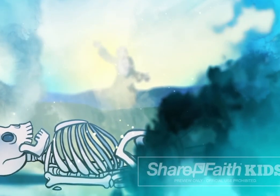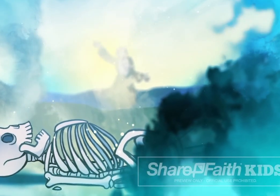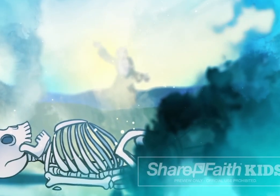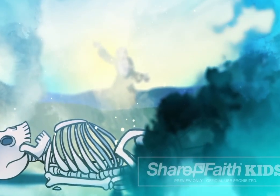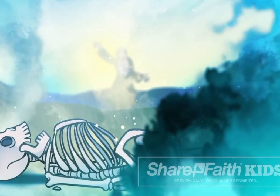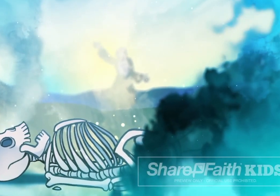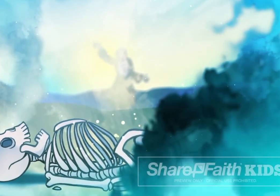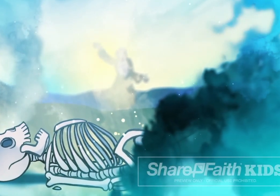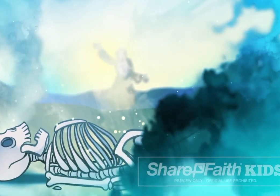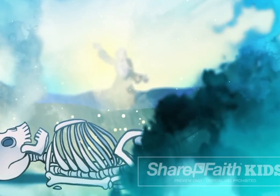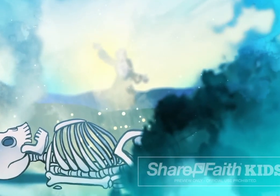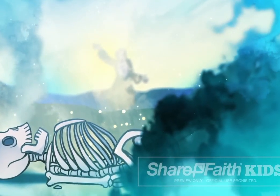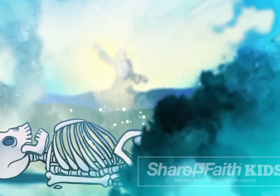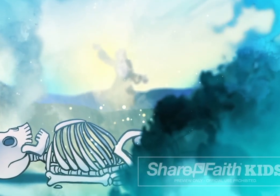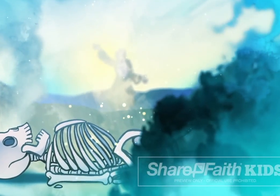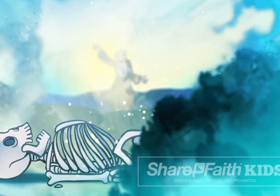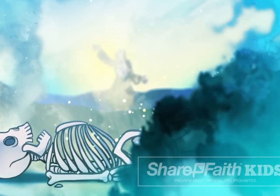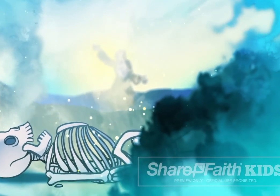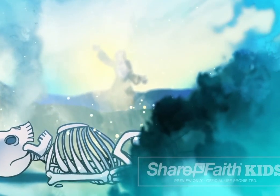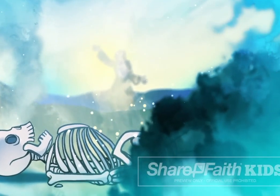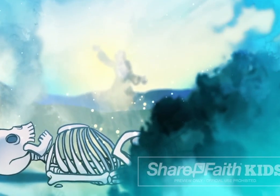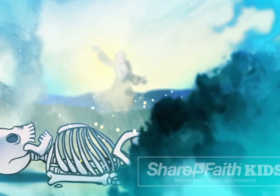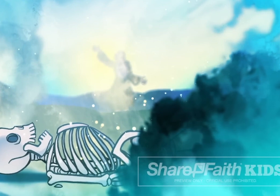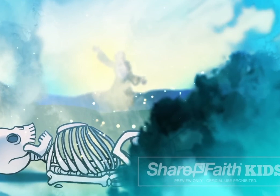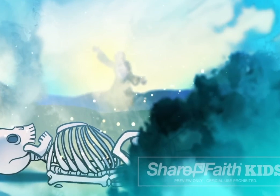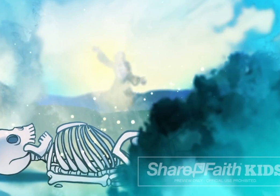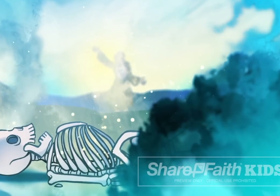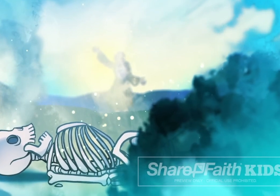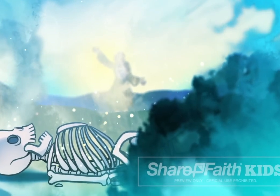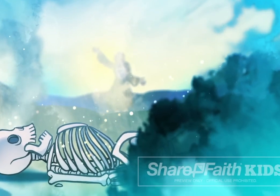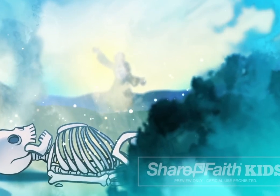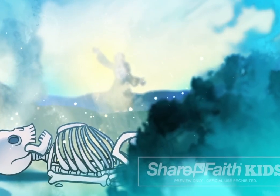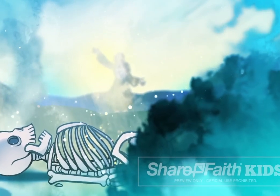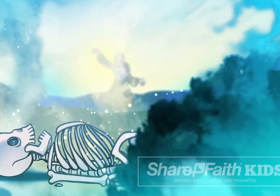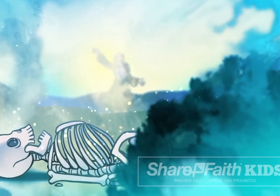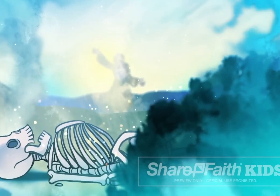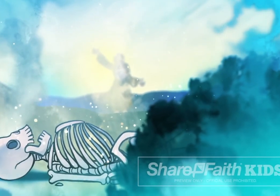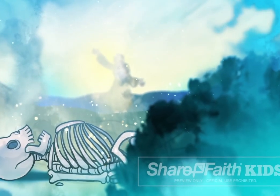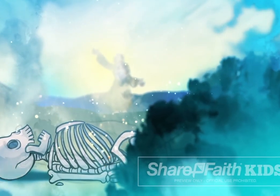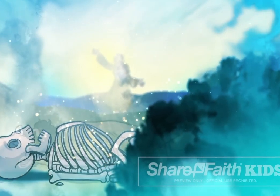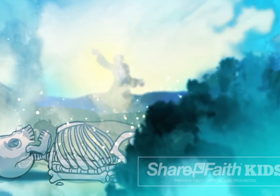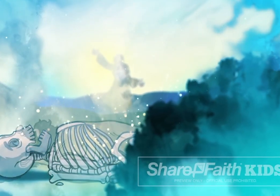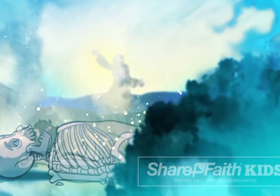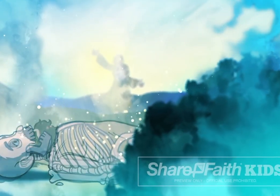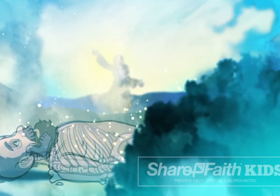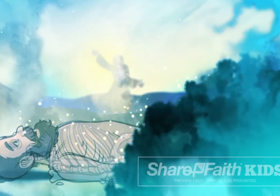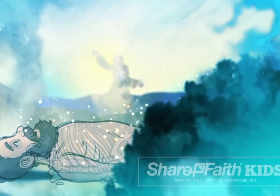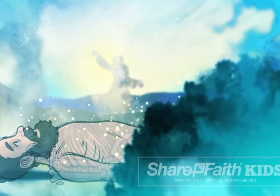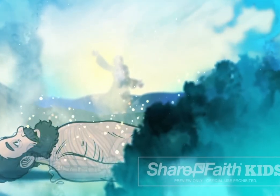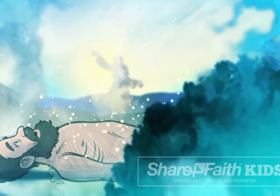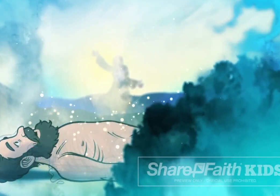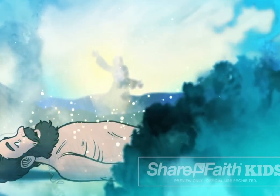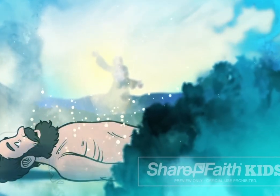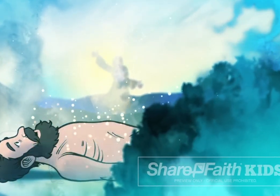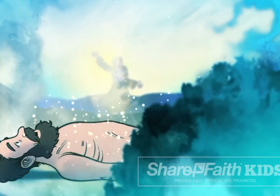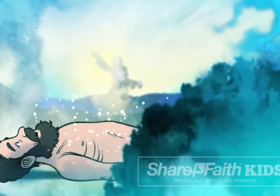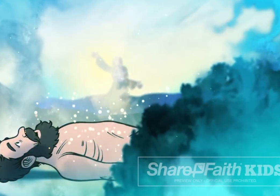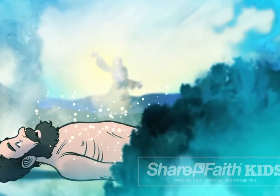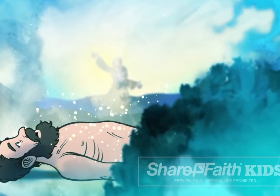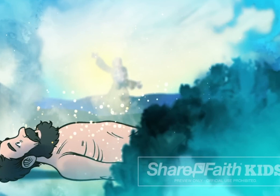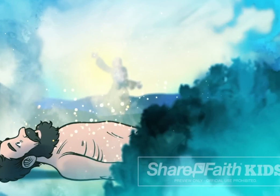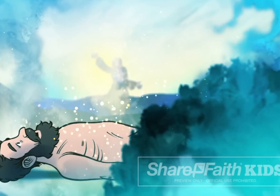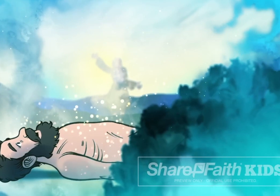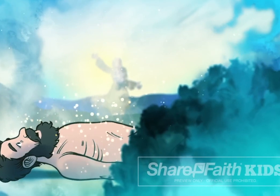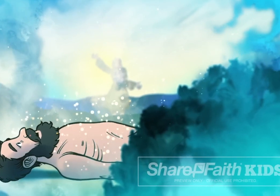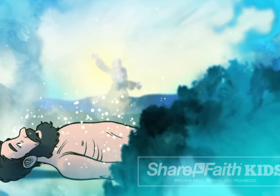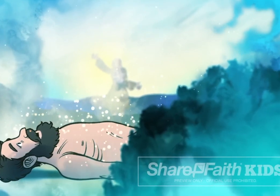complete skeletons. As Ezekiel watched, muscles and flesh formed over the bones, and then skin